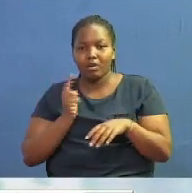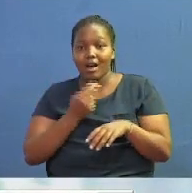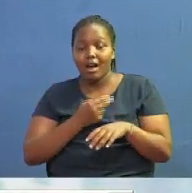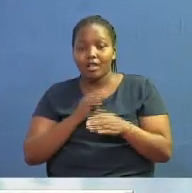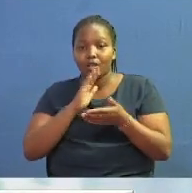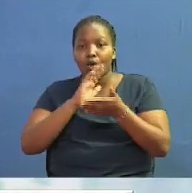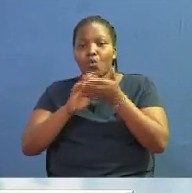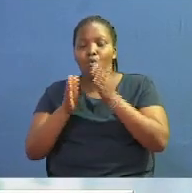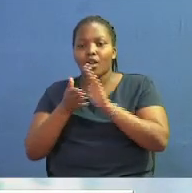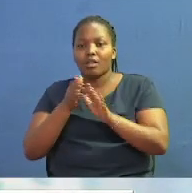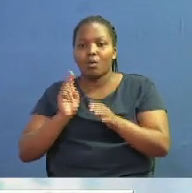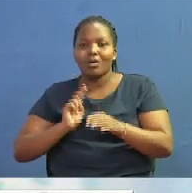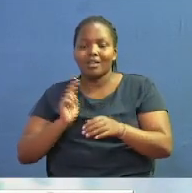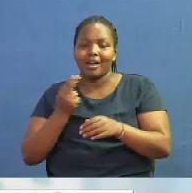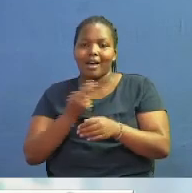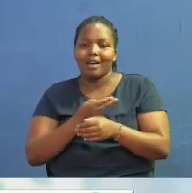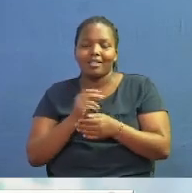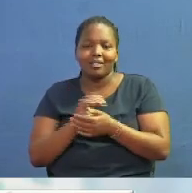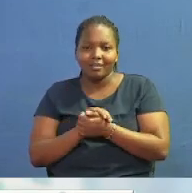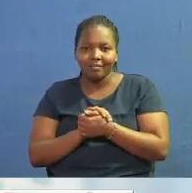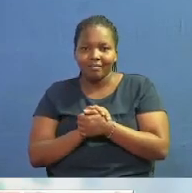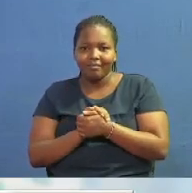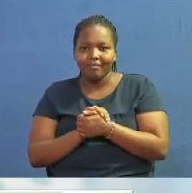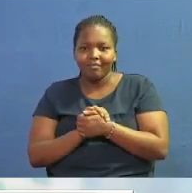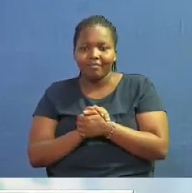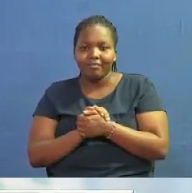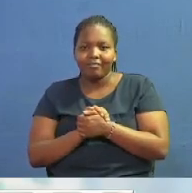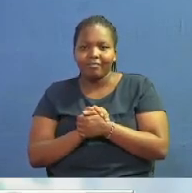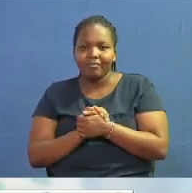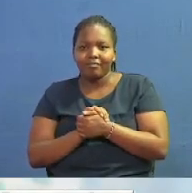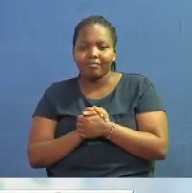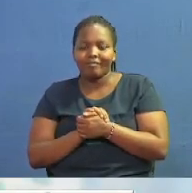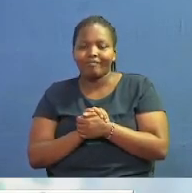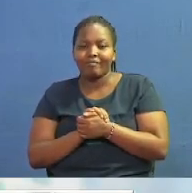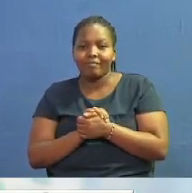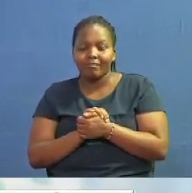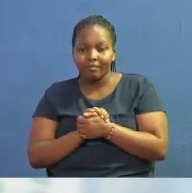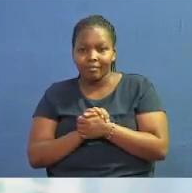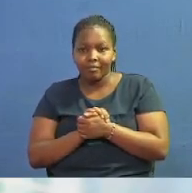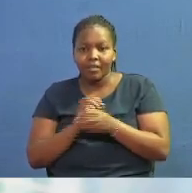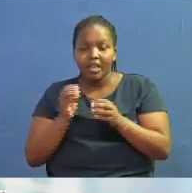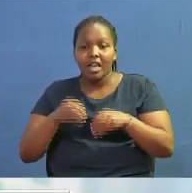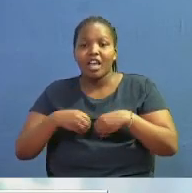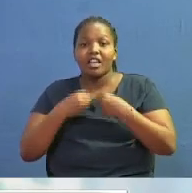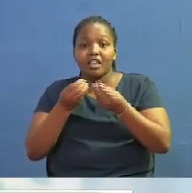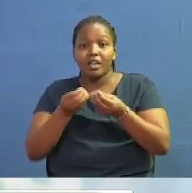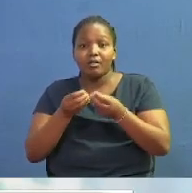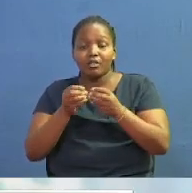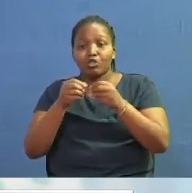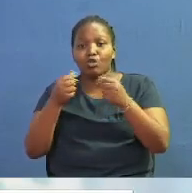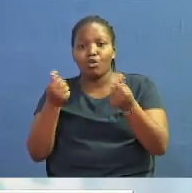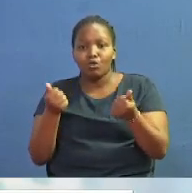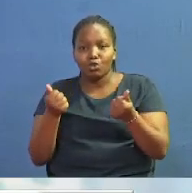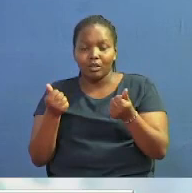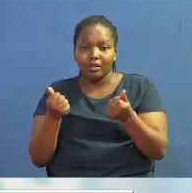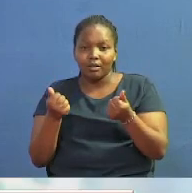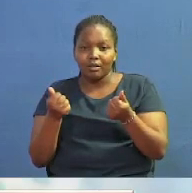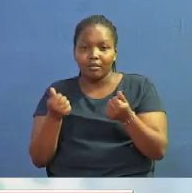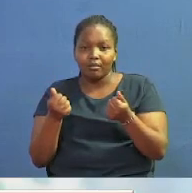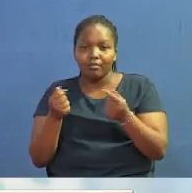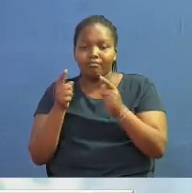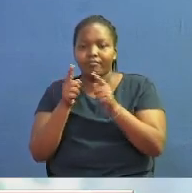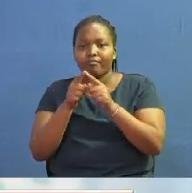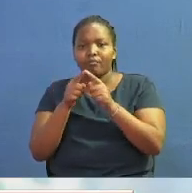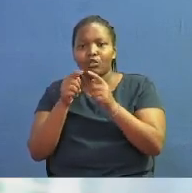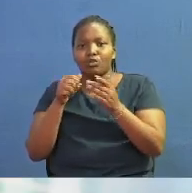that mantra, if well used by researchers and innovators, gives us the solution to such a